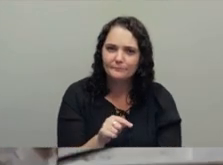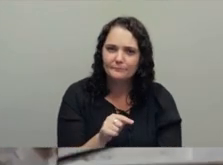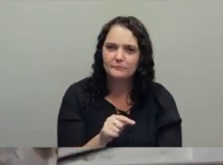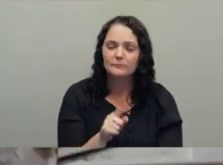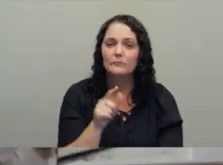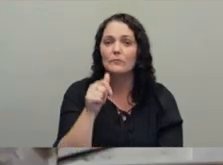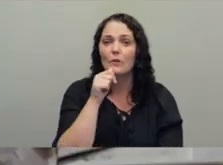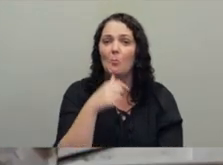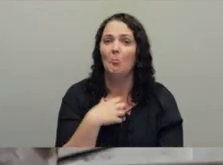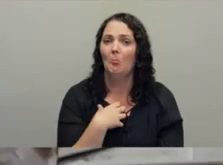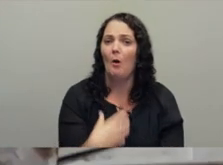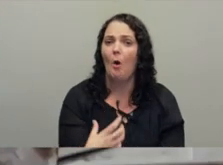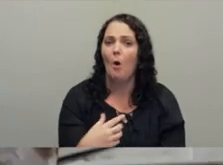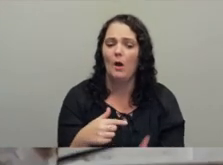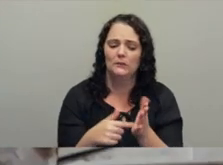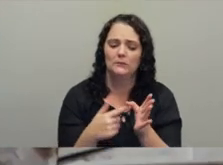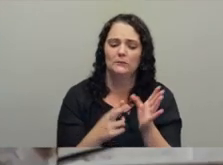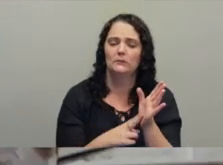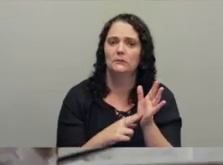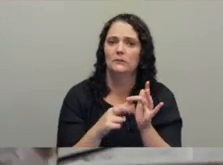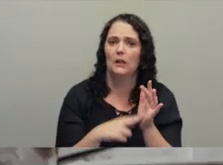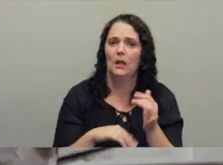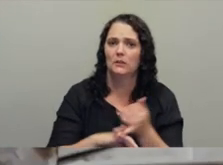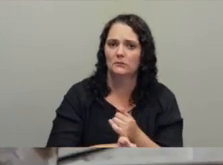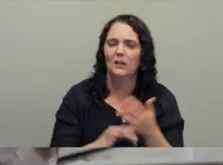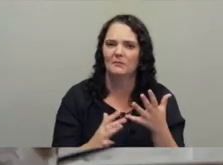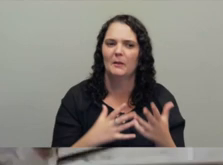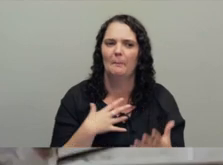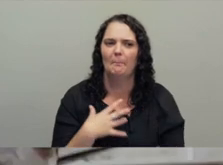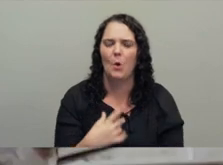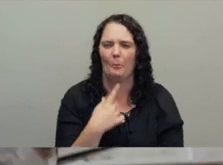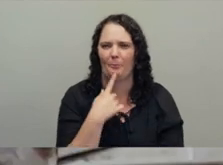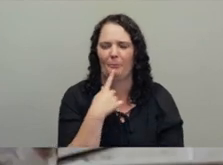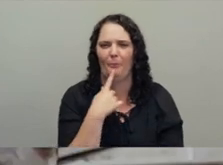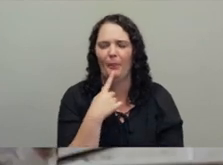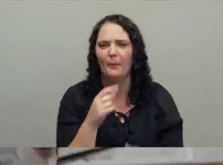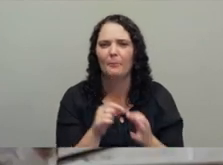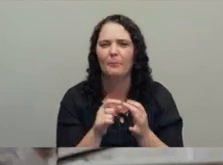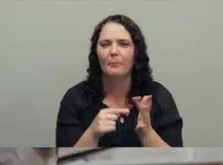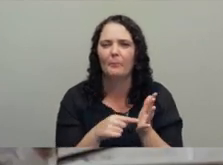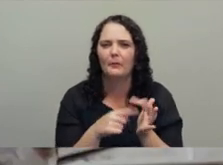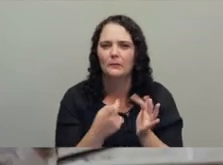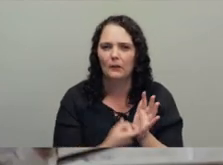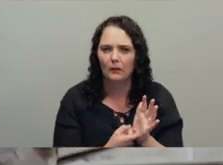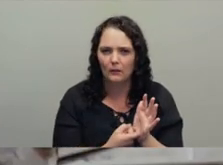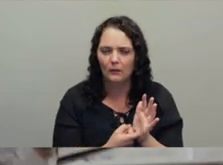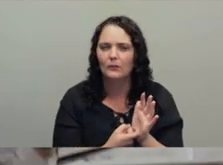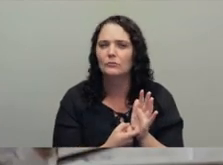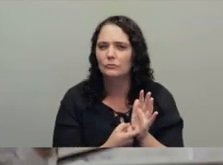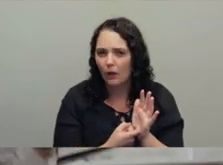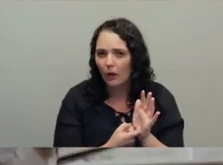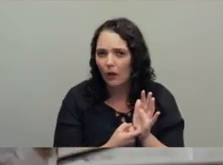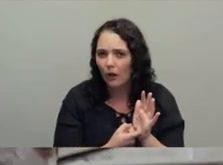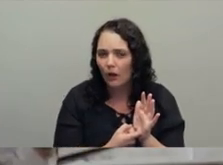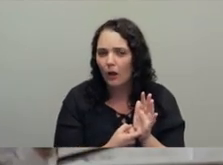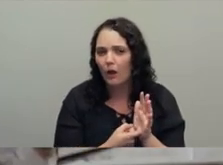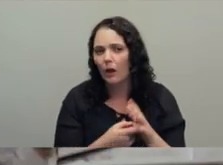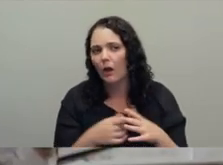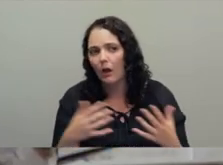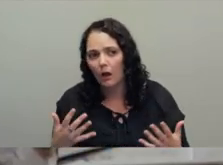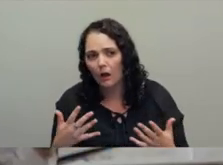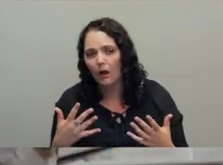more tannins it has in it, the more bitter it is. And how do you define something which is sweet, right? How do you define something which is in good